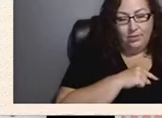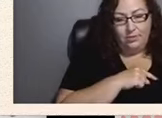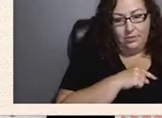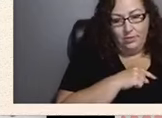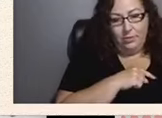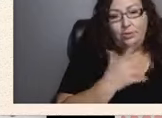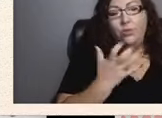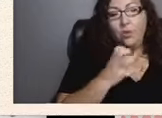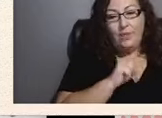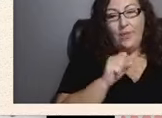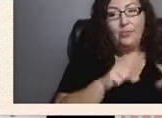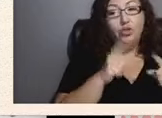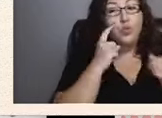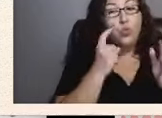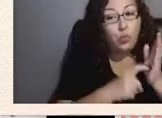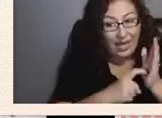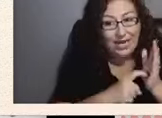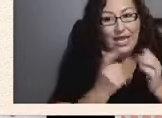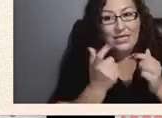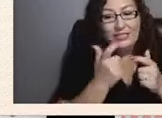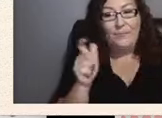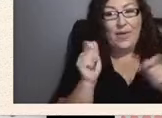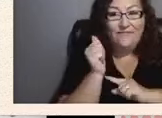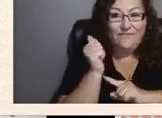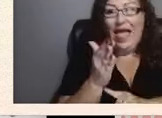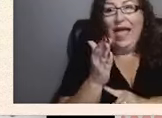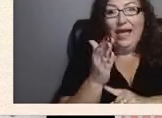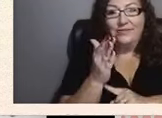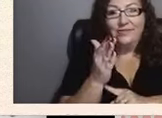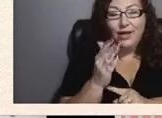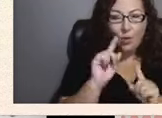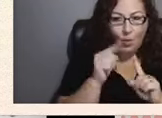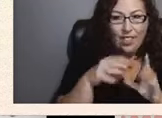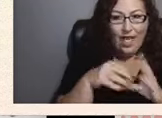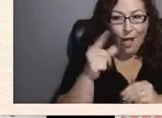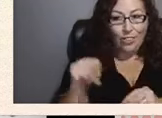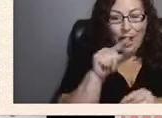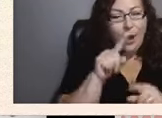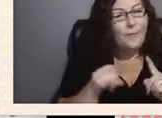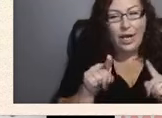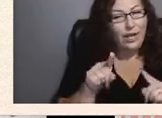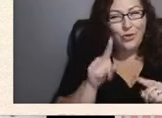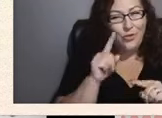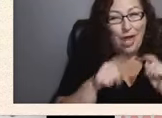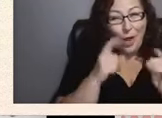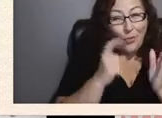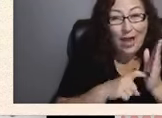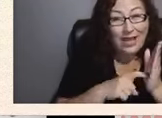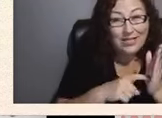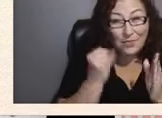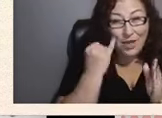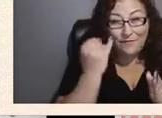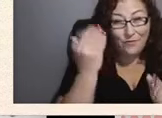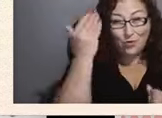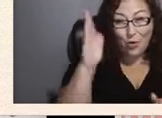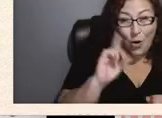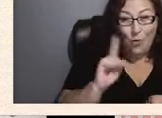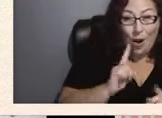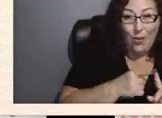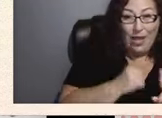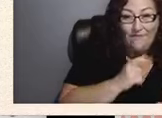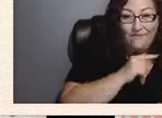to recognize the big flags when they're out there, but you can't recognize them if you don't know where we came from.